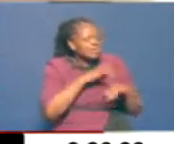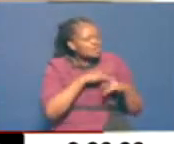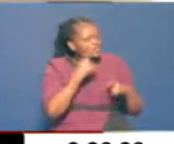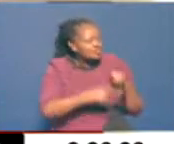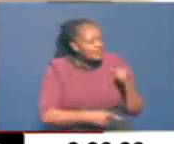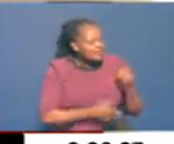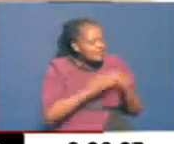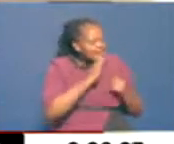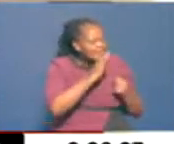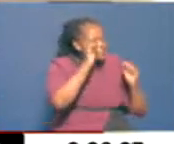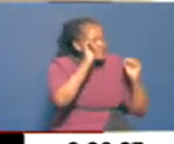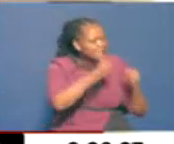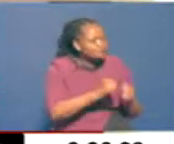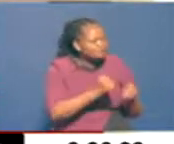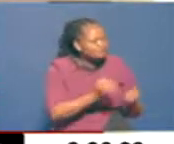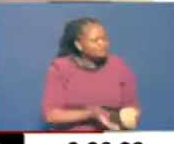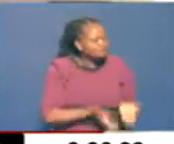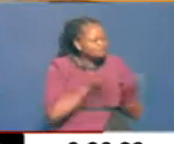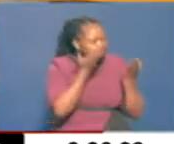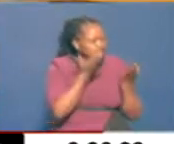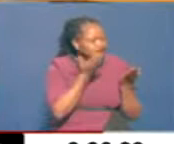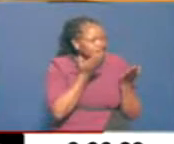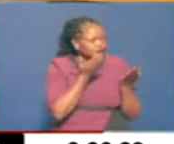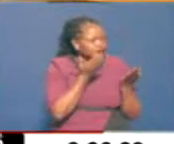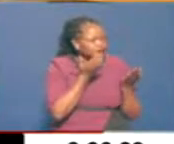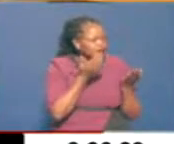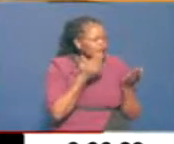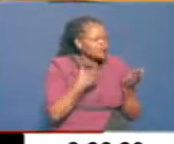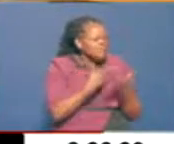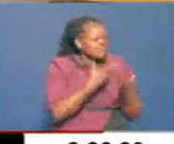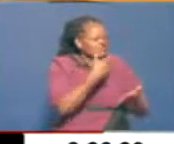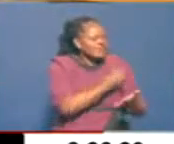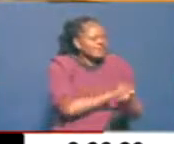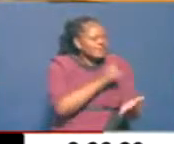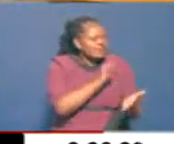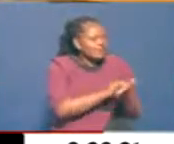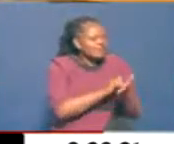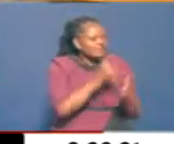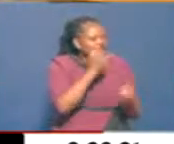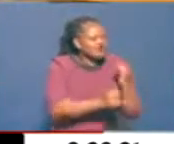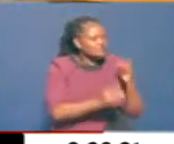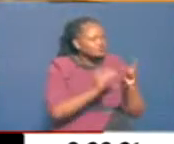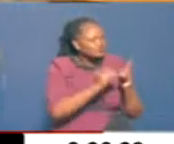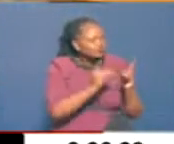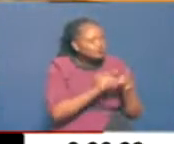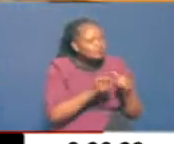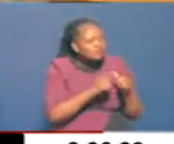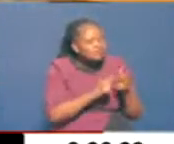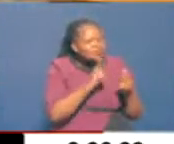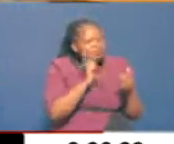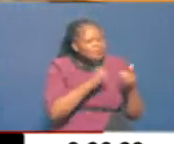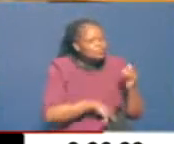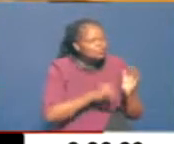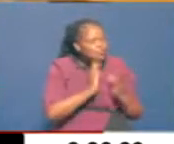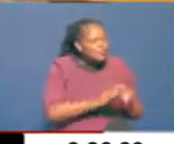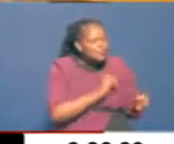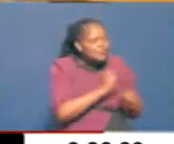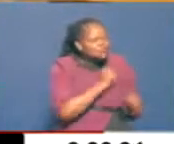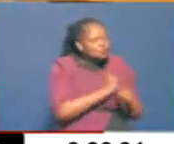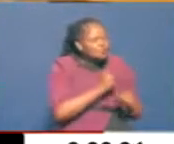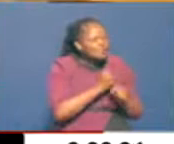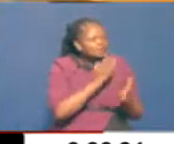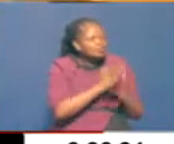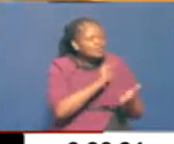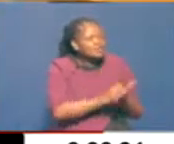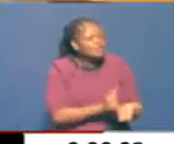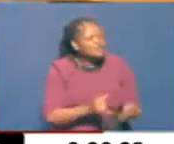can you update on, do we have any vaccines that will be expiring? Right. And what do you intend to do to ensure enough supply? Right.